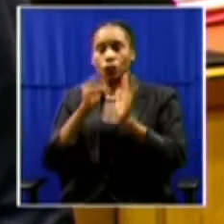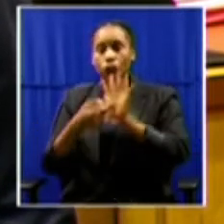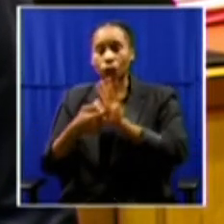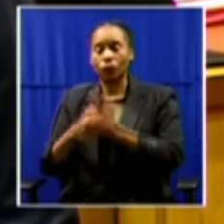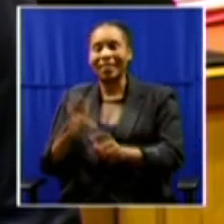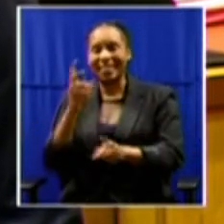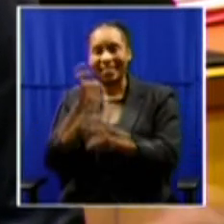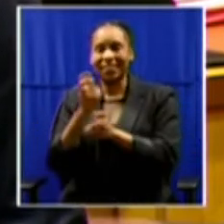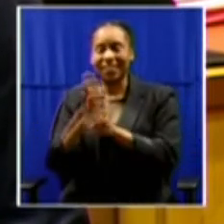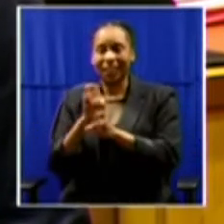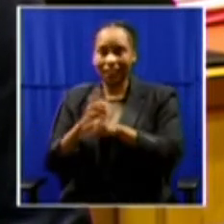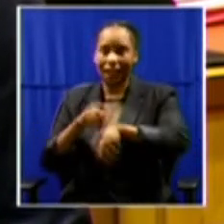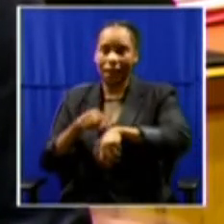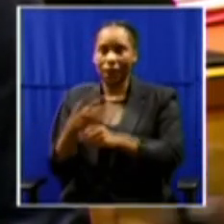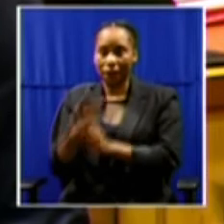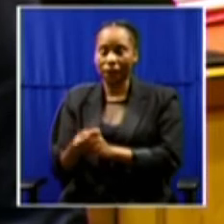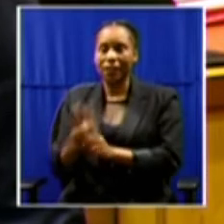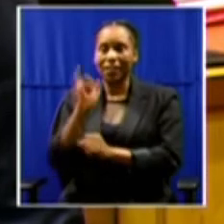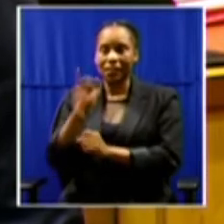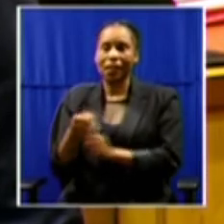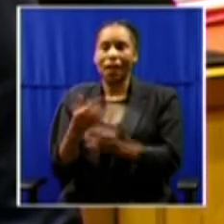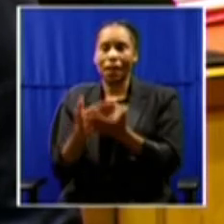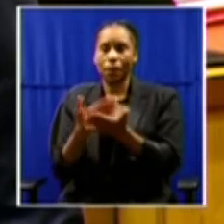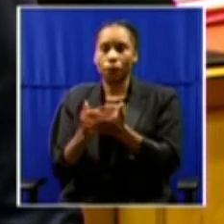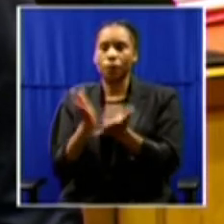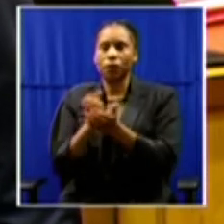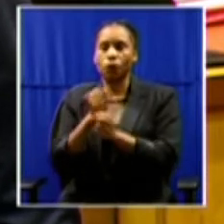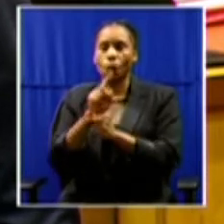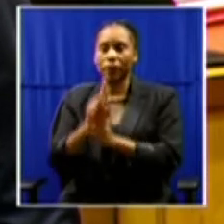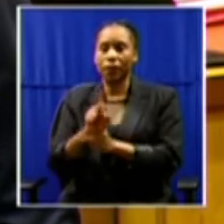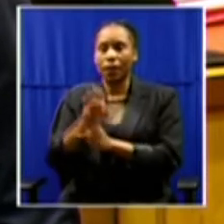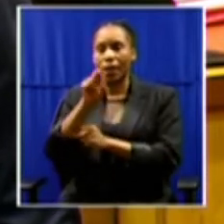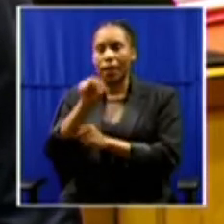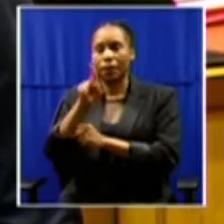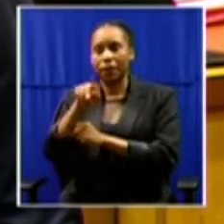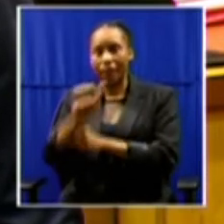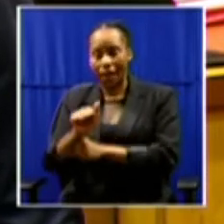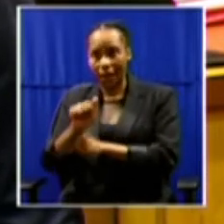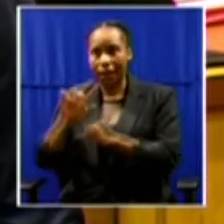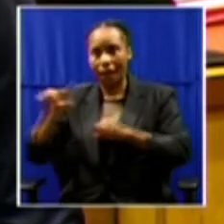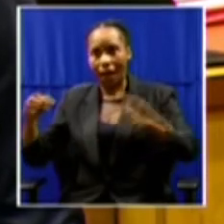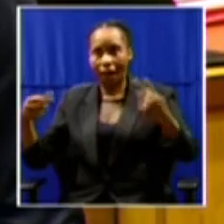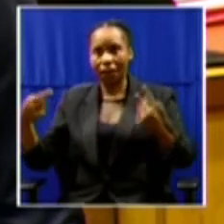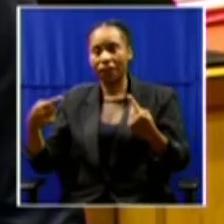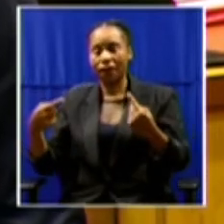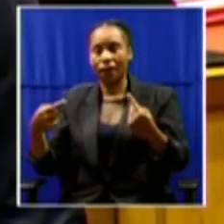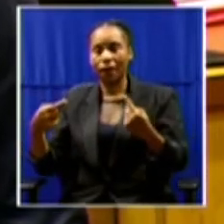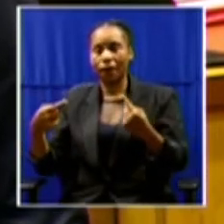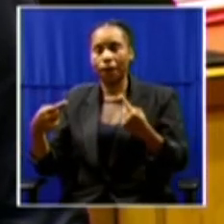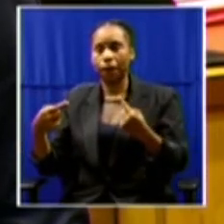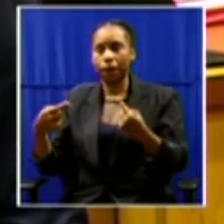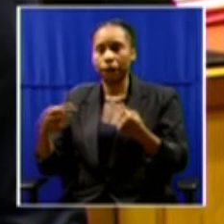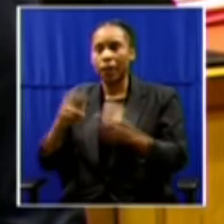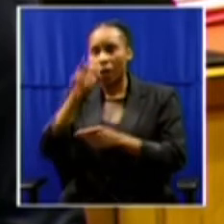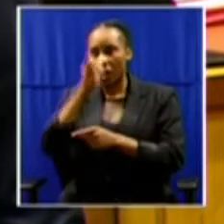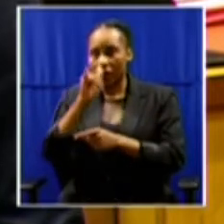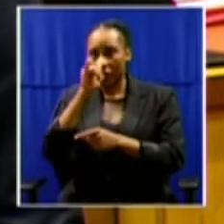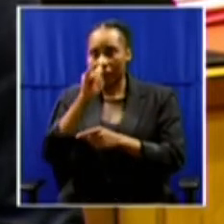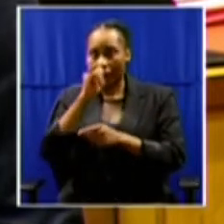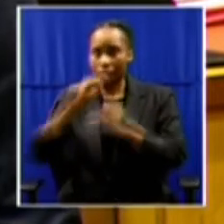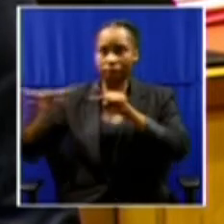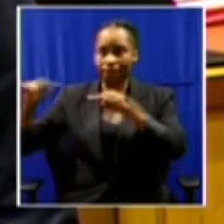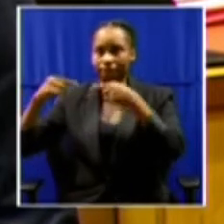constraints, we are still able to ensure that the NPA and all the other the crime-fighting